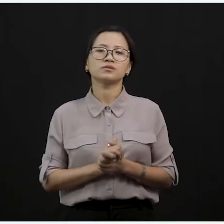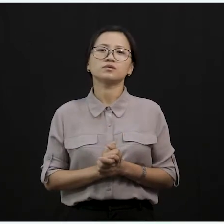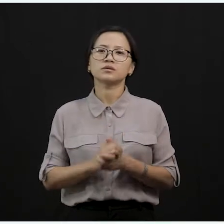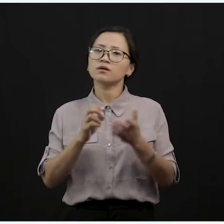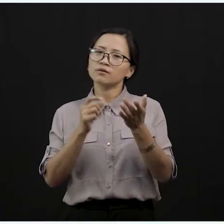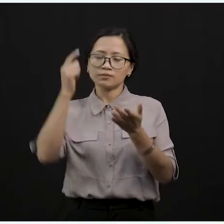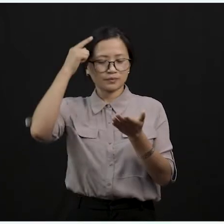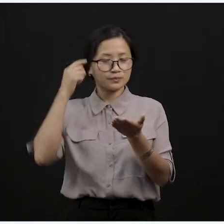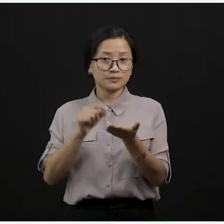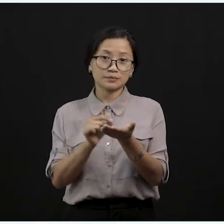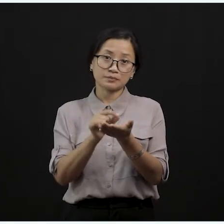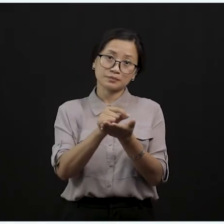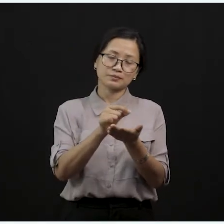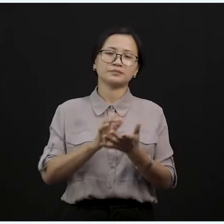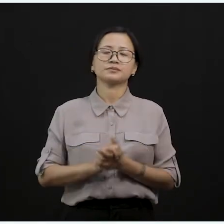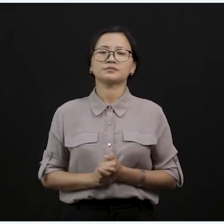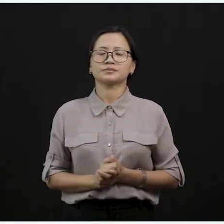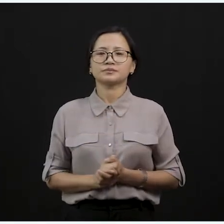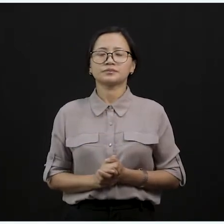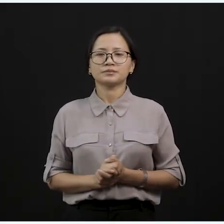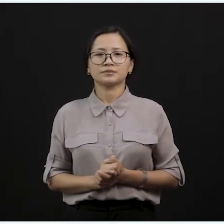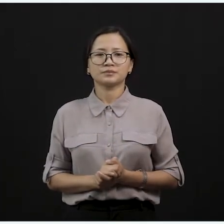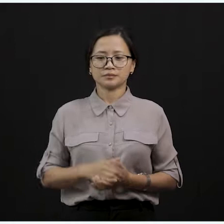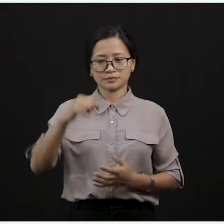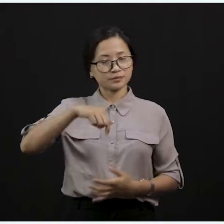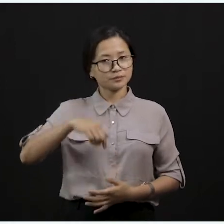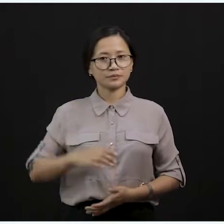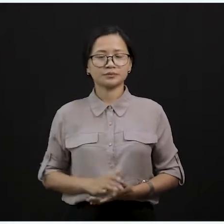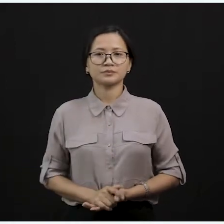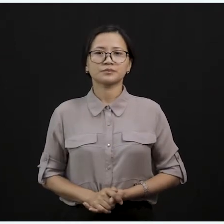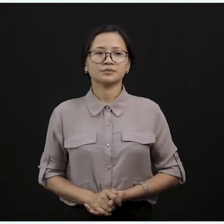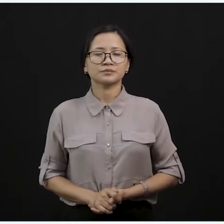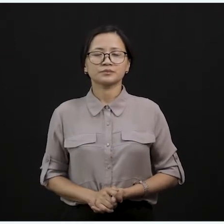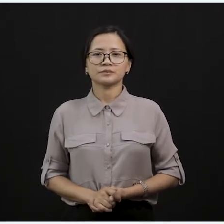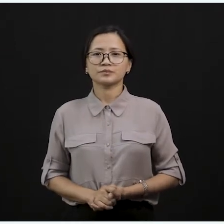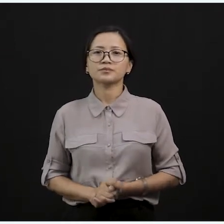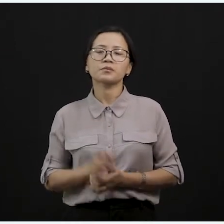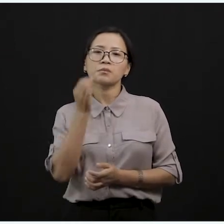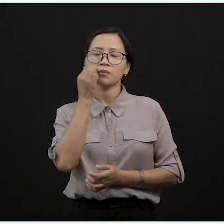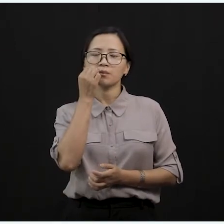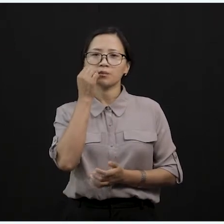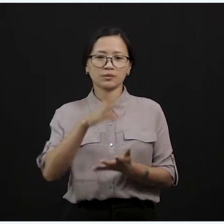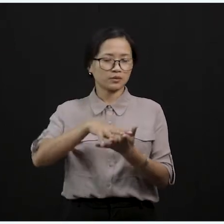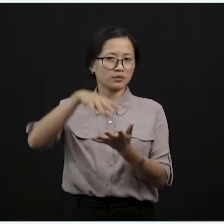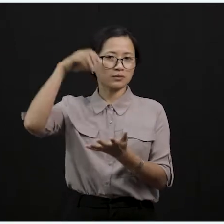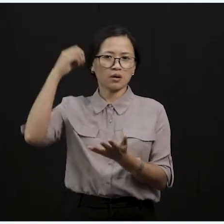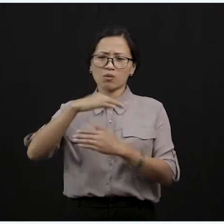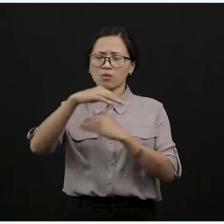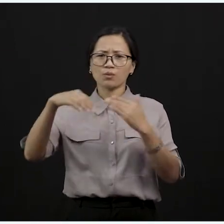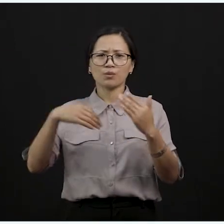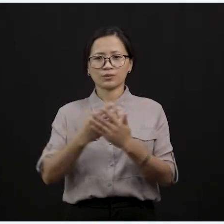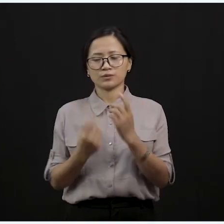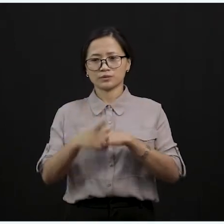of ants. Okay? So now, that's so by now he have learned all